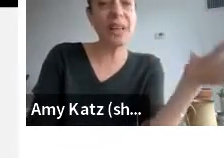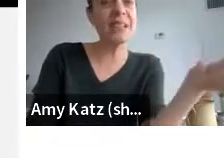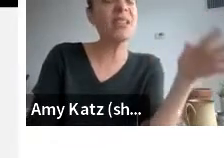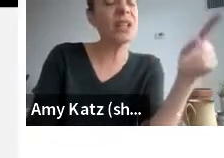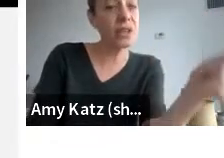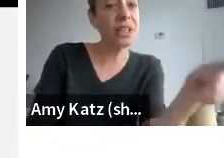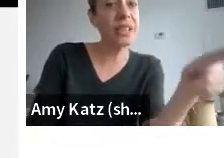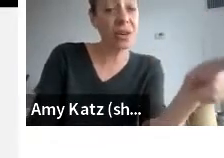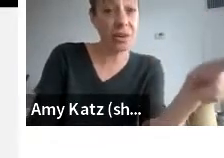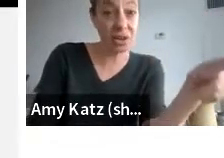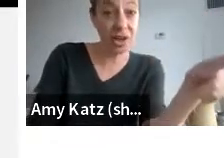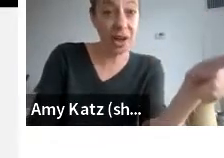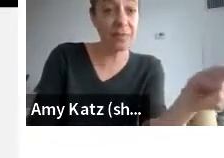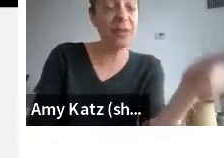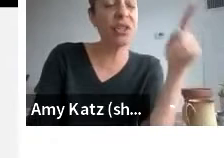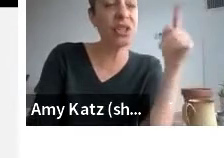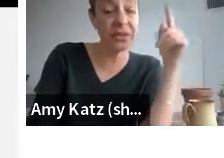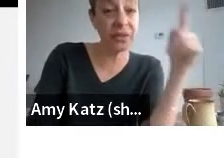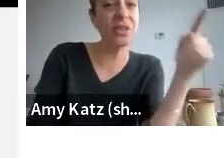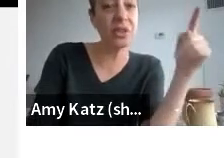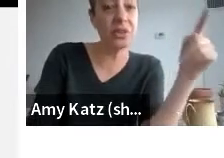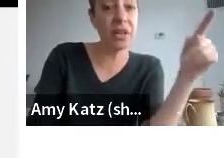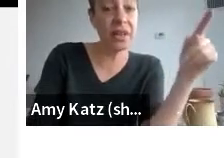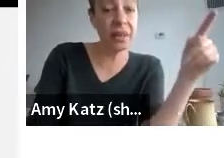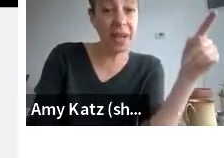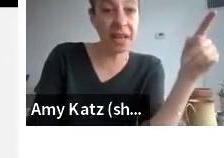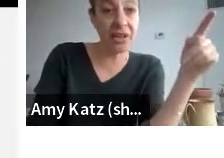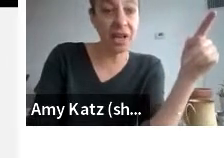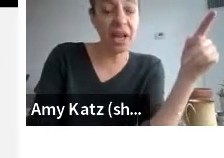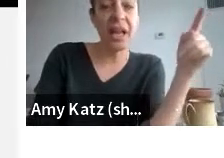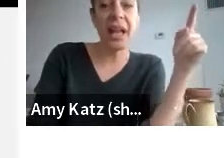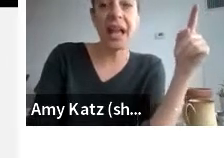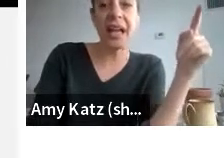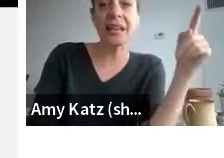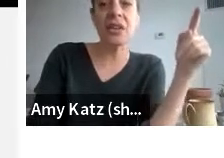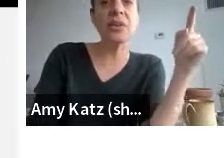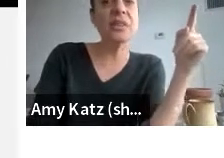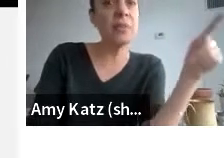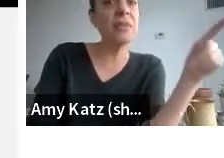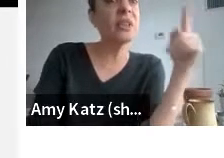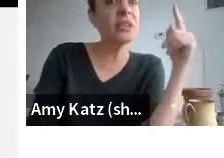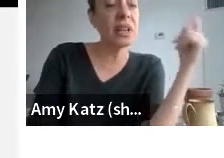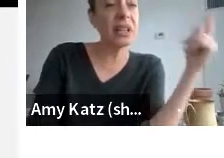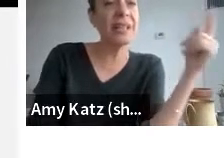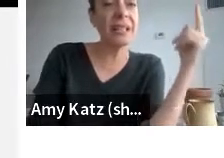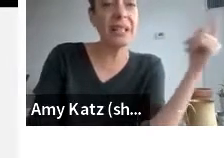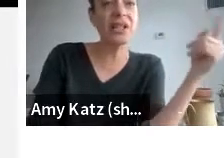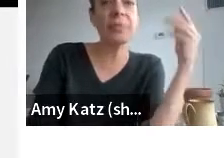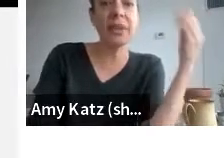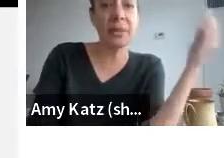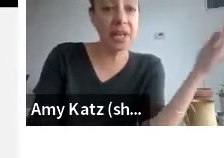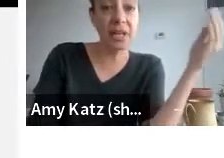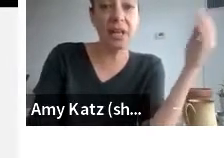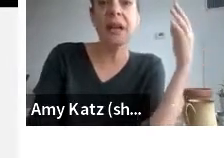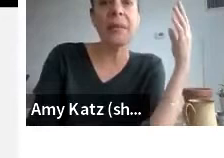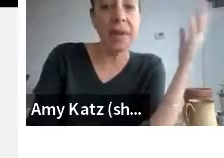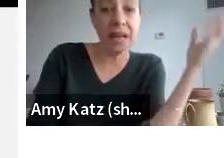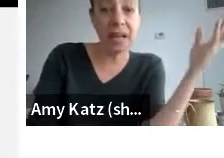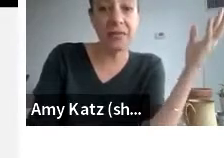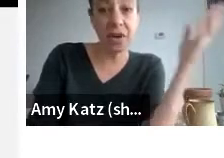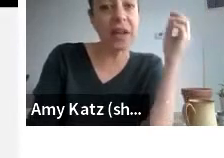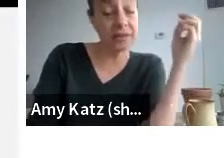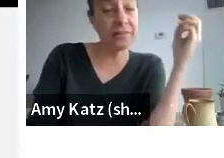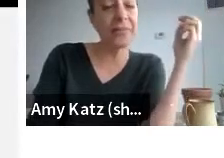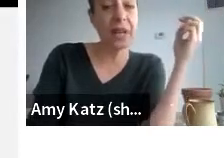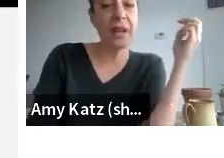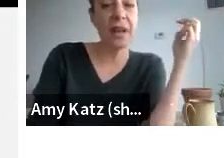guidance remains there, including that original document, which is the first thing you see on that page. And although some of the documents it links to have been updated, many